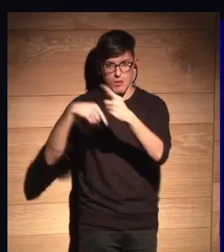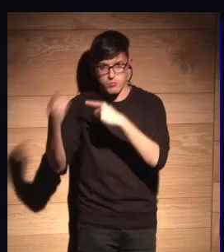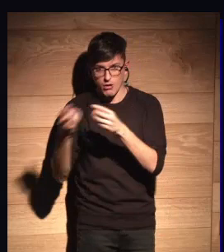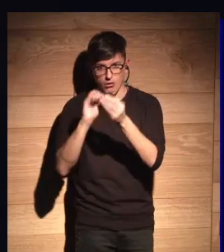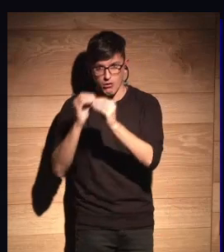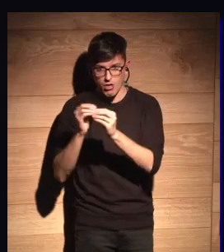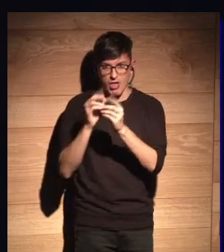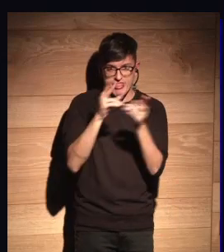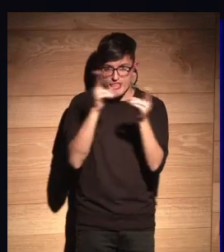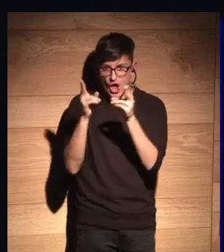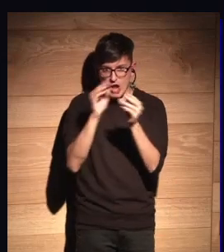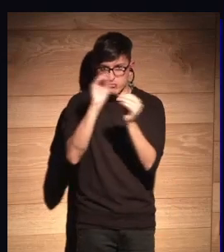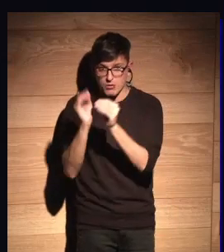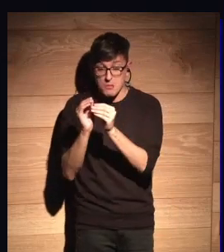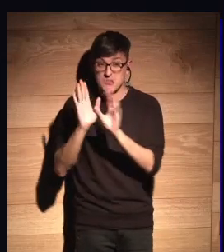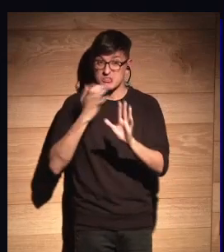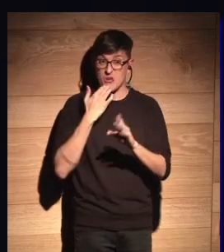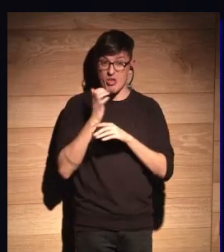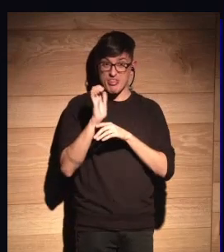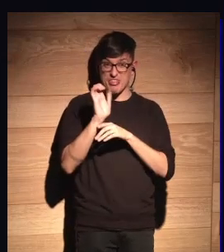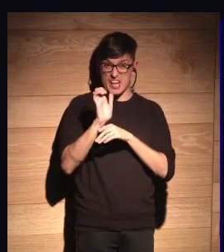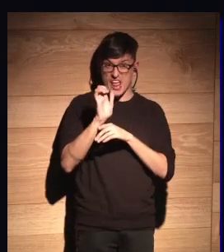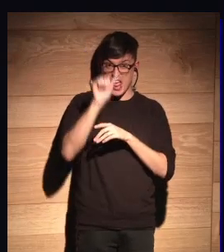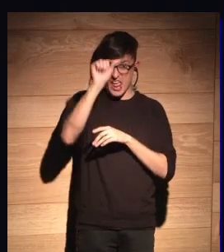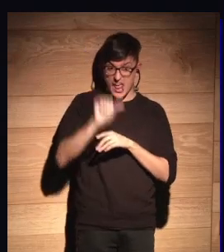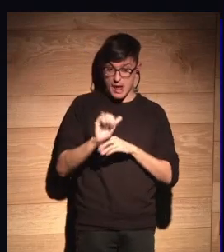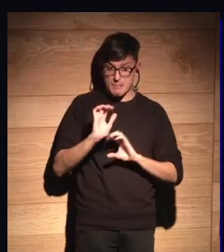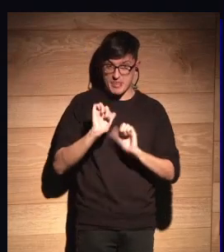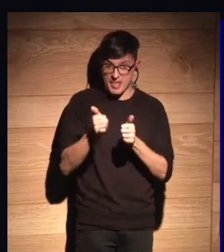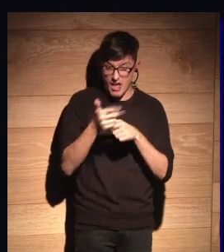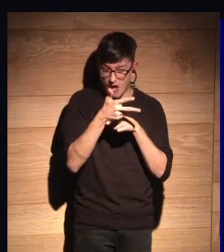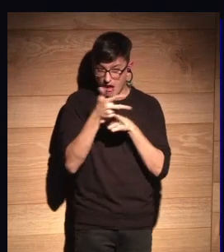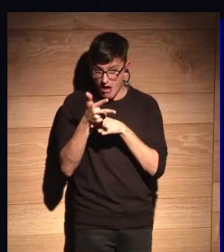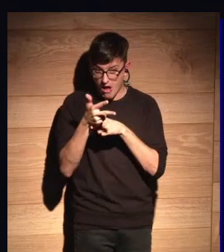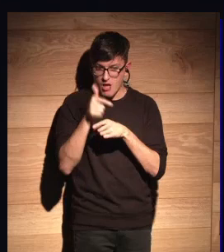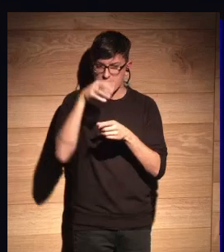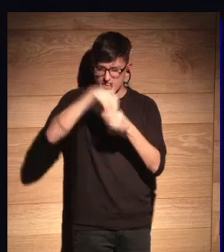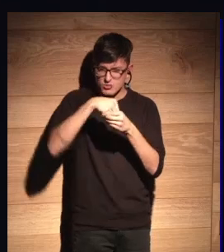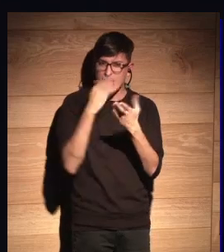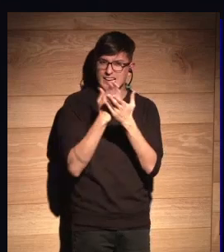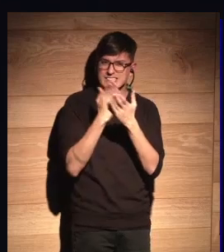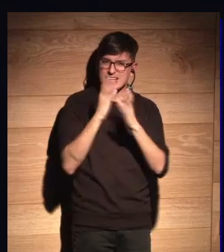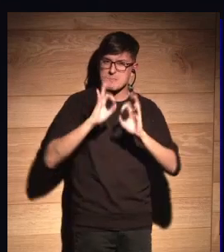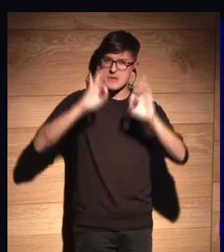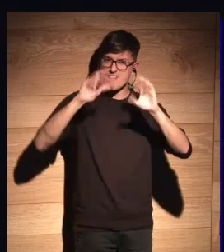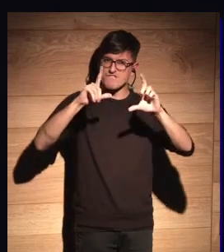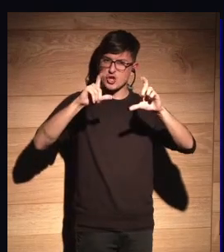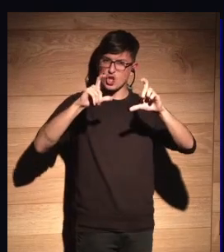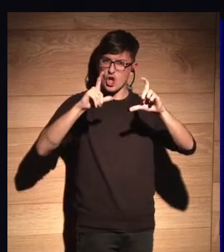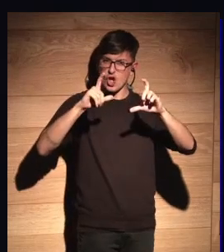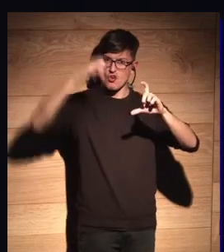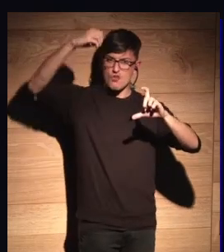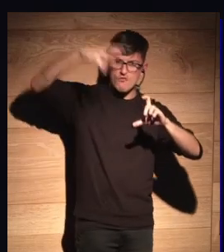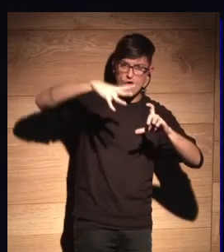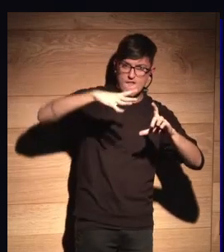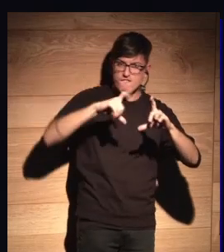a class in still photography, and then it kind of clicked that, here was something I could